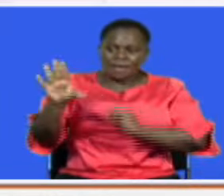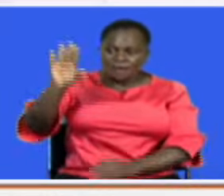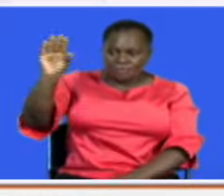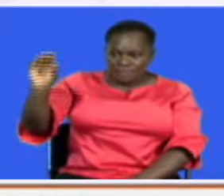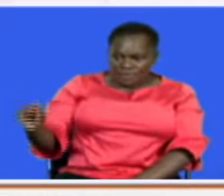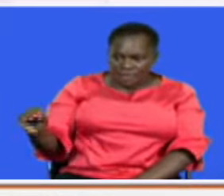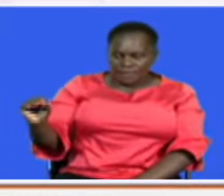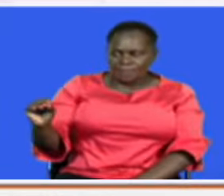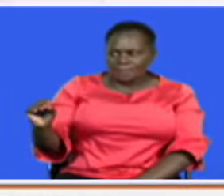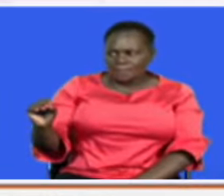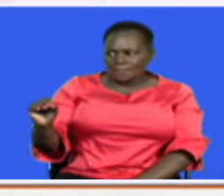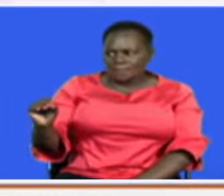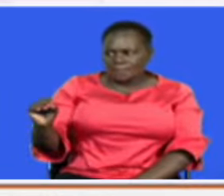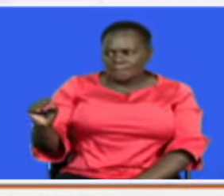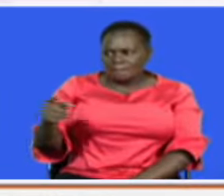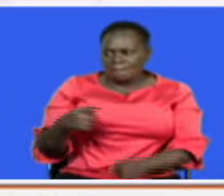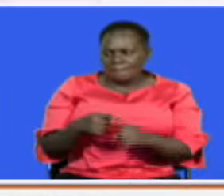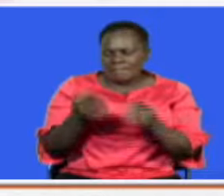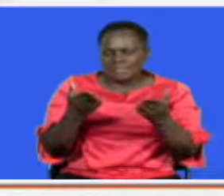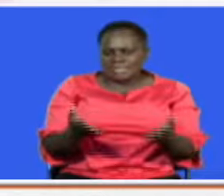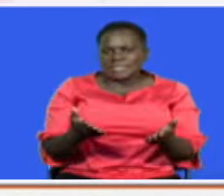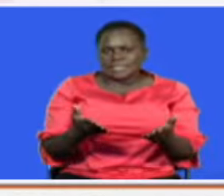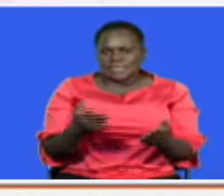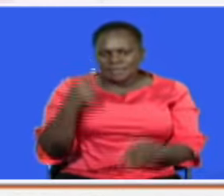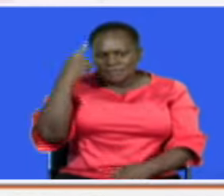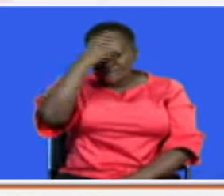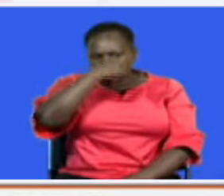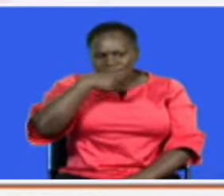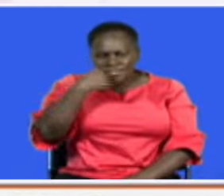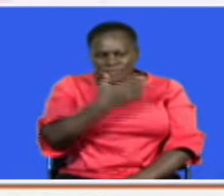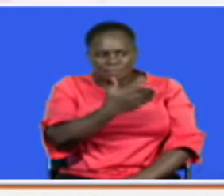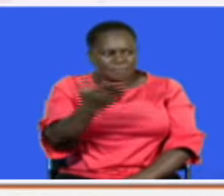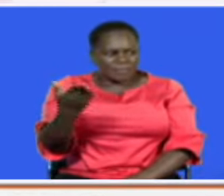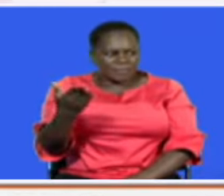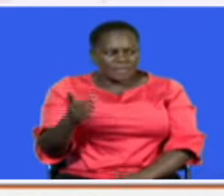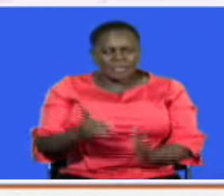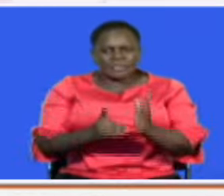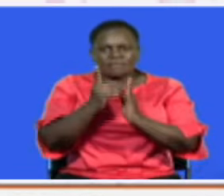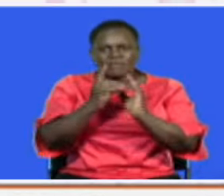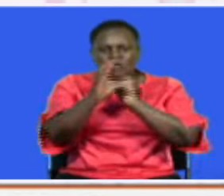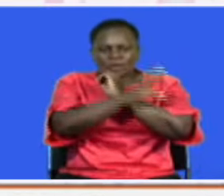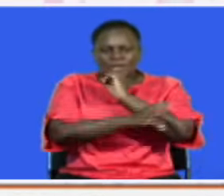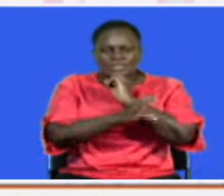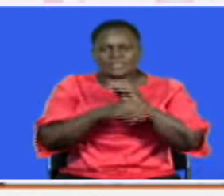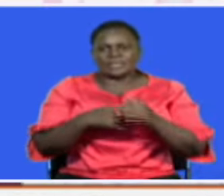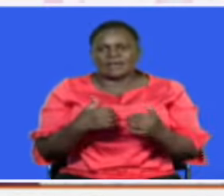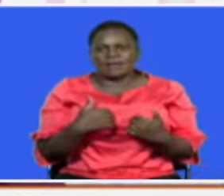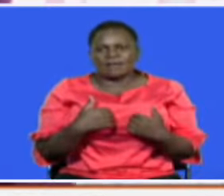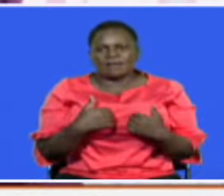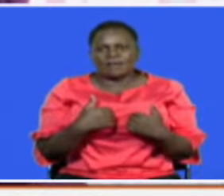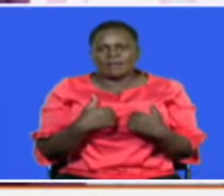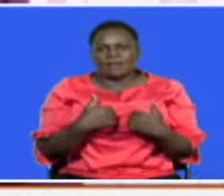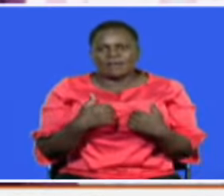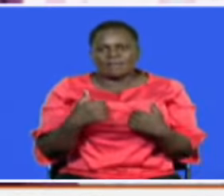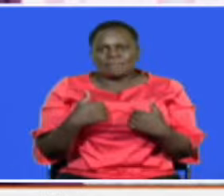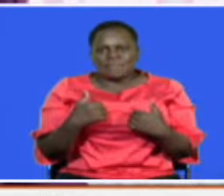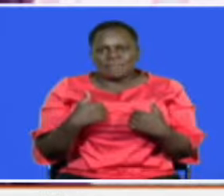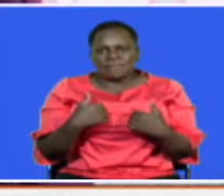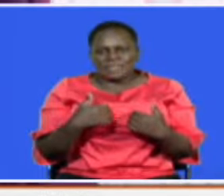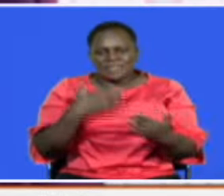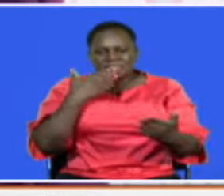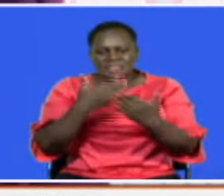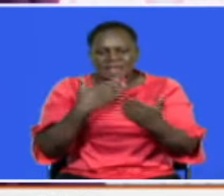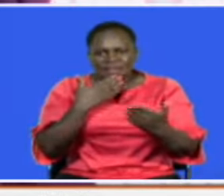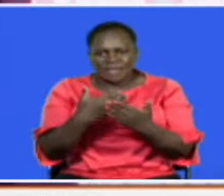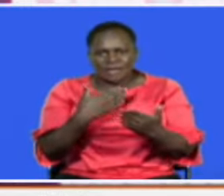Africa, but these are the phases that those developed countries have passed through. I extend my heartfelt